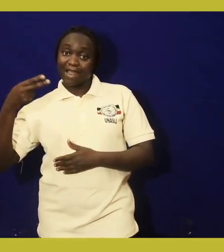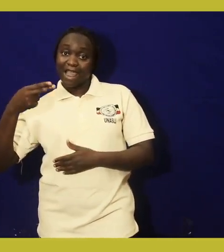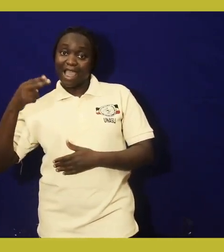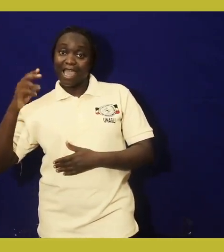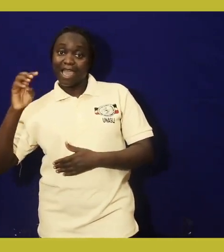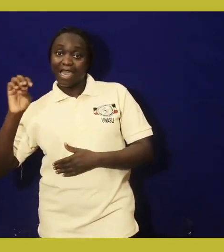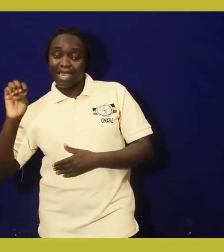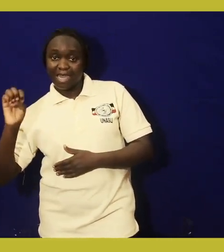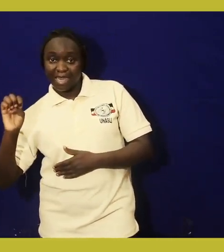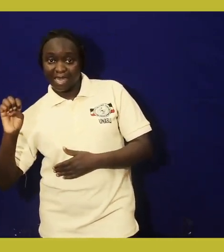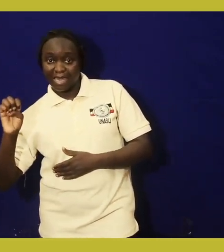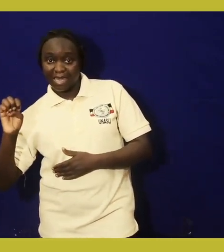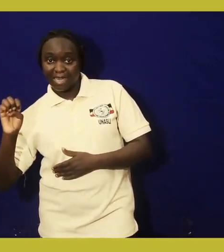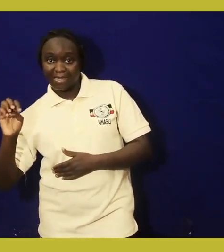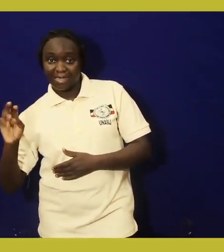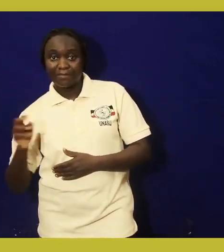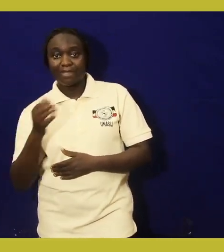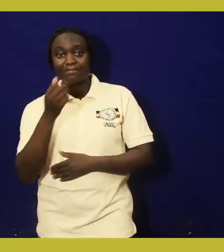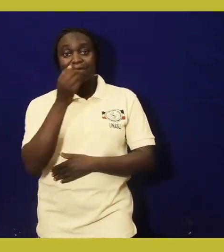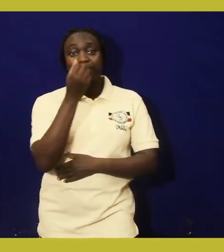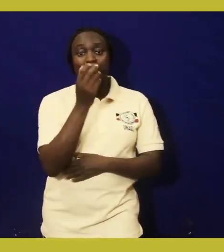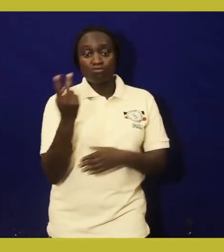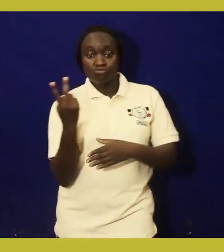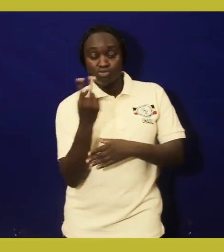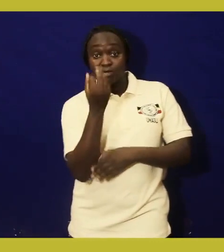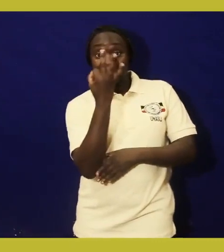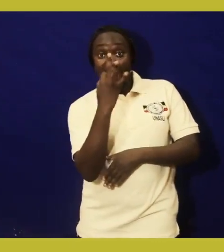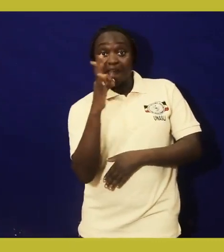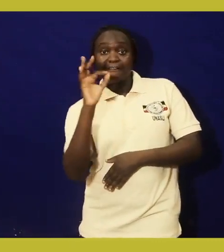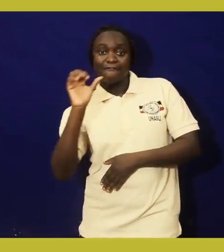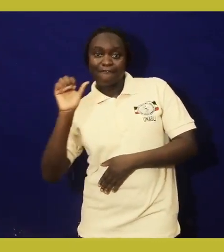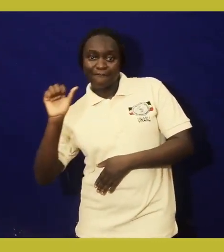and we shall say fa,